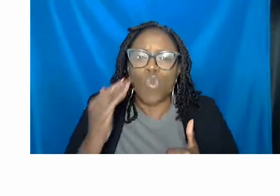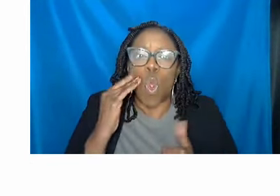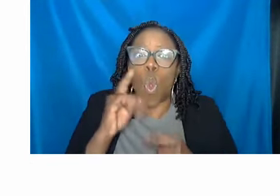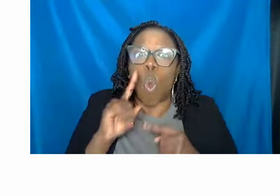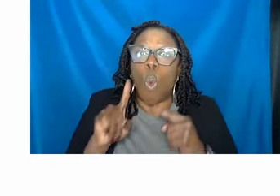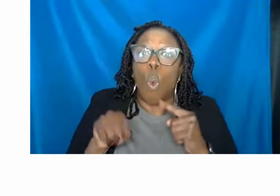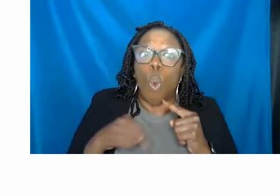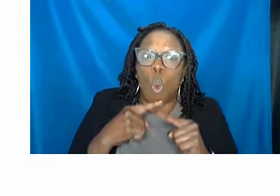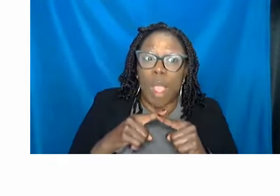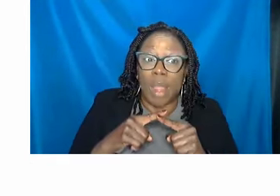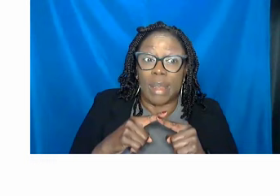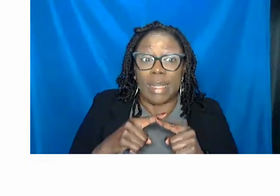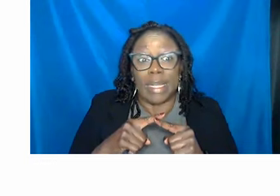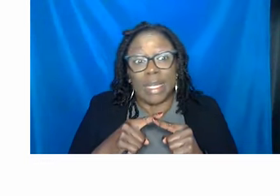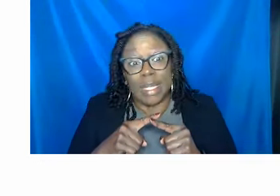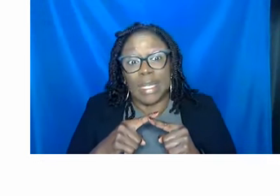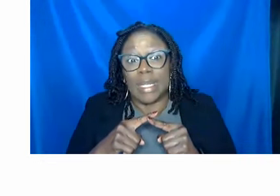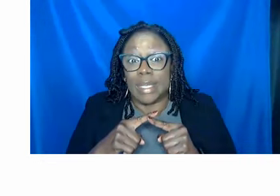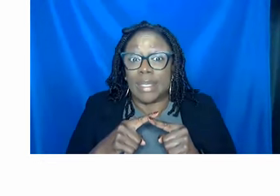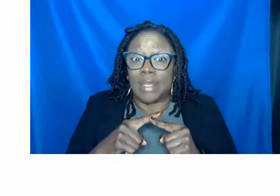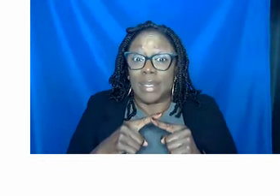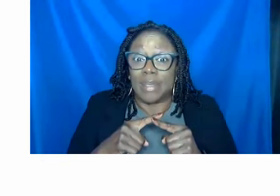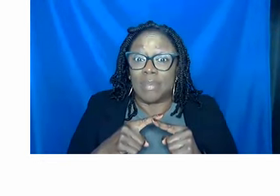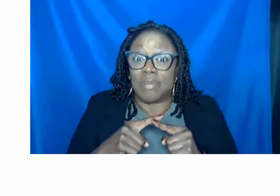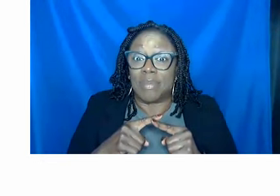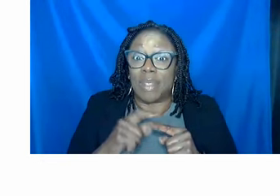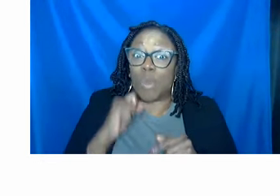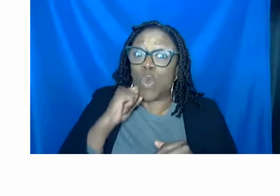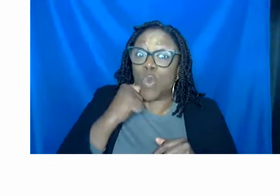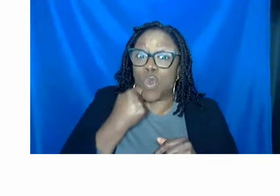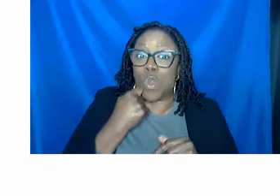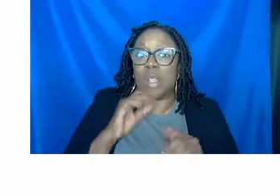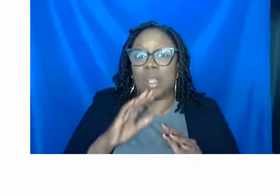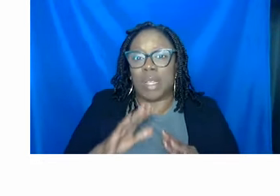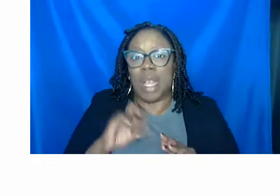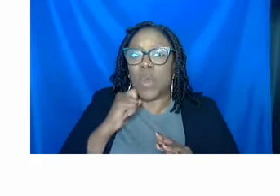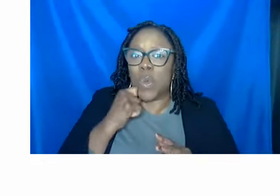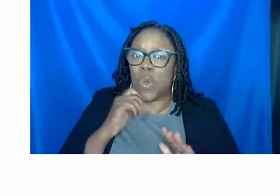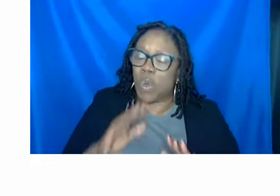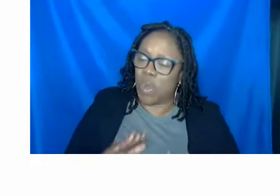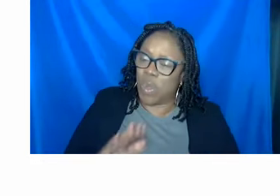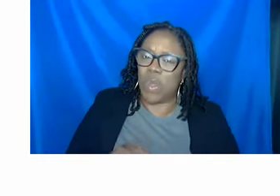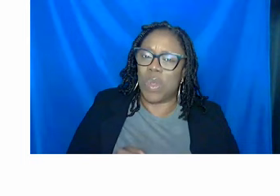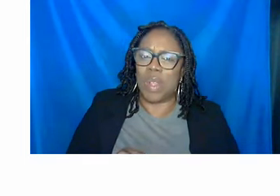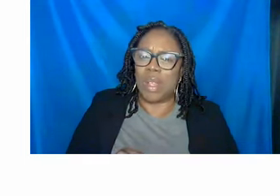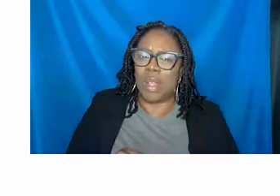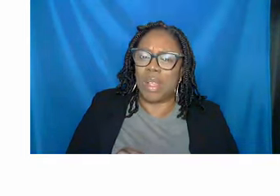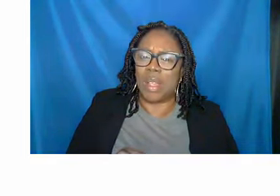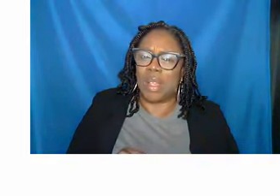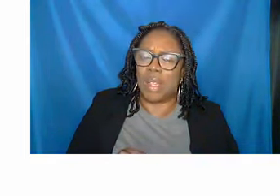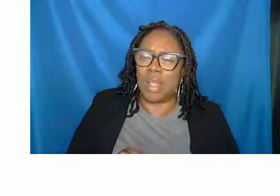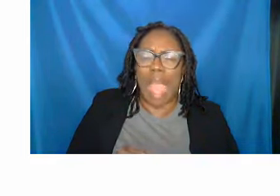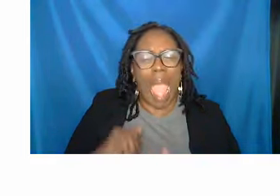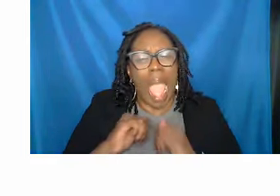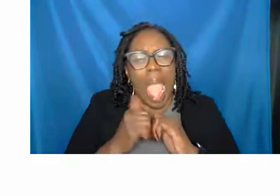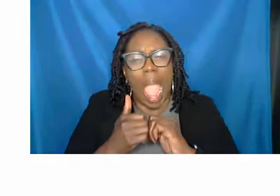has occurred. And so sometimes we say to each other, right, we're cool, right? And what was that like? What was that how do I